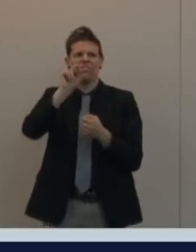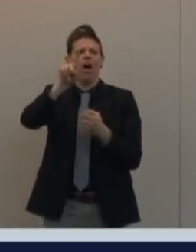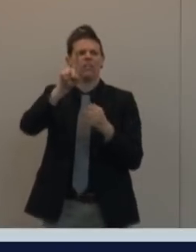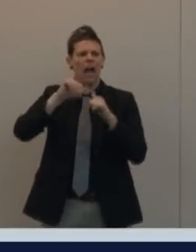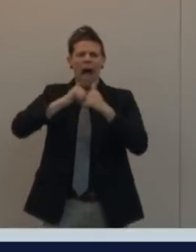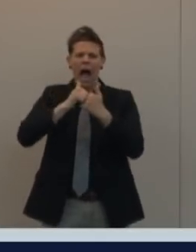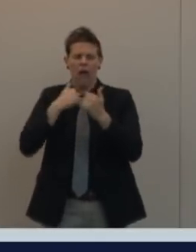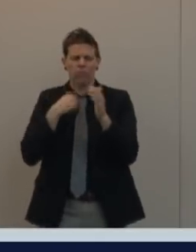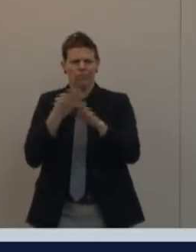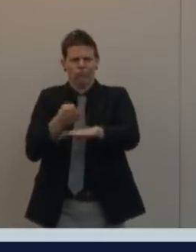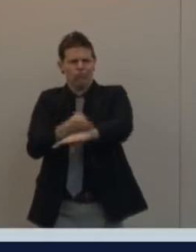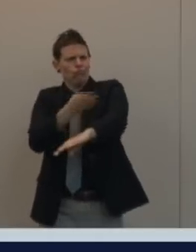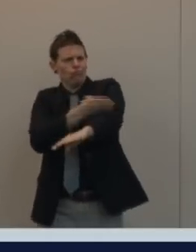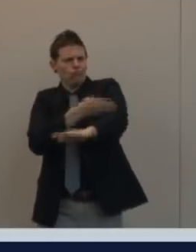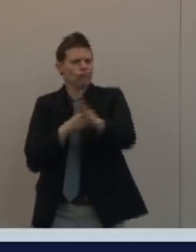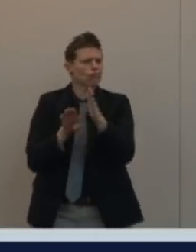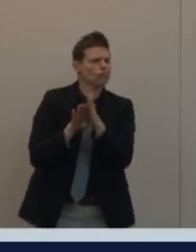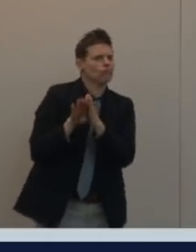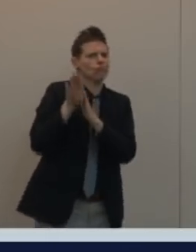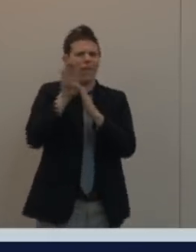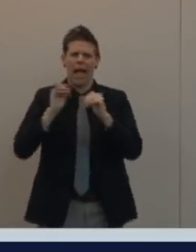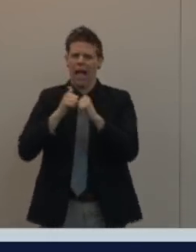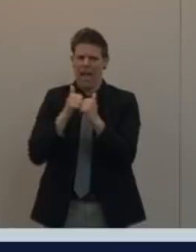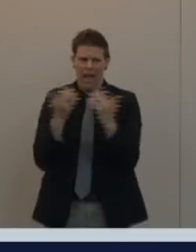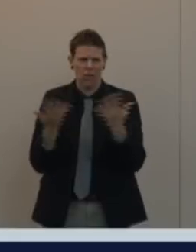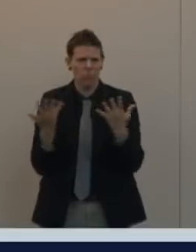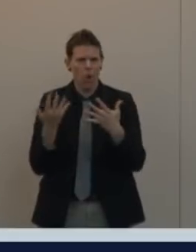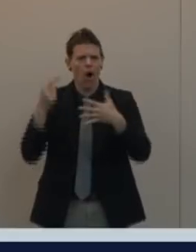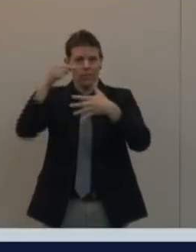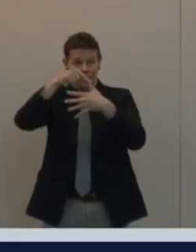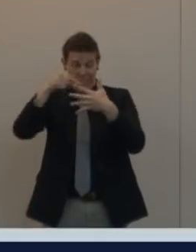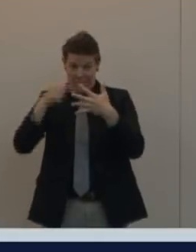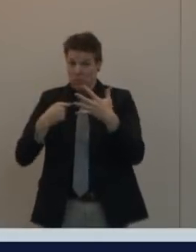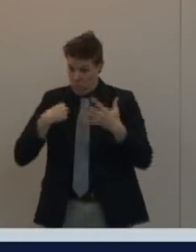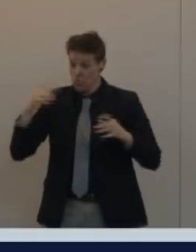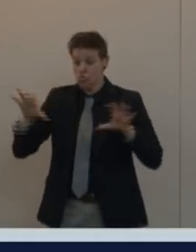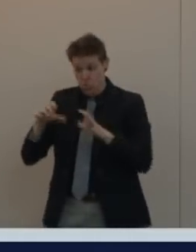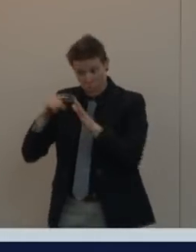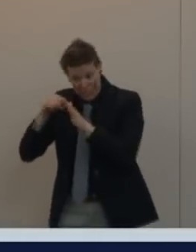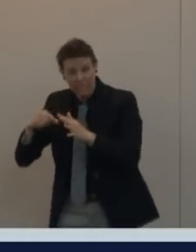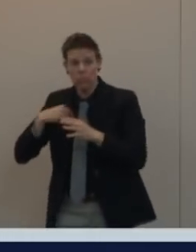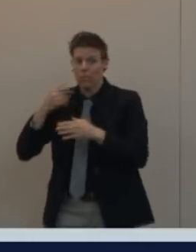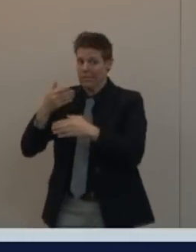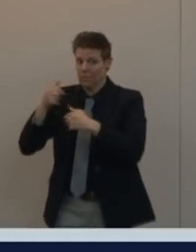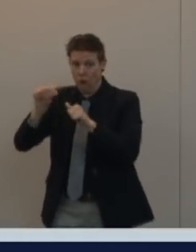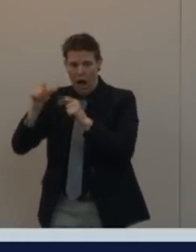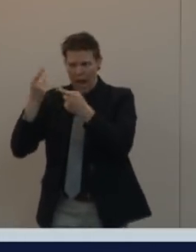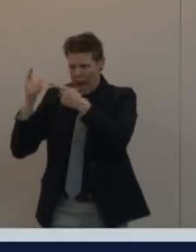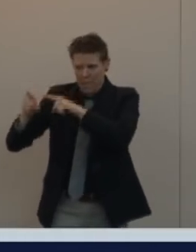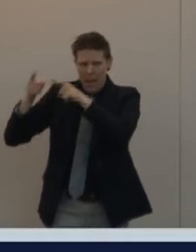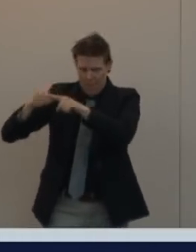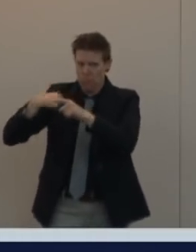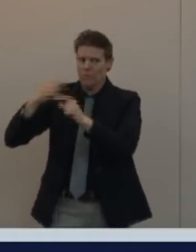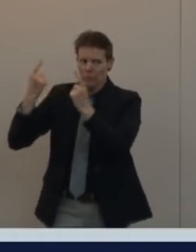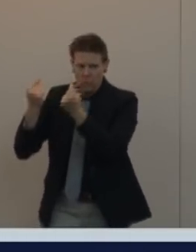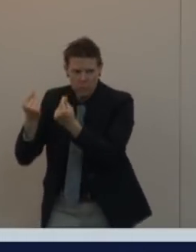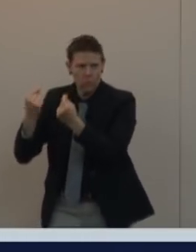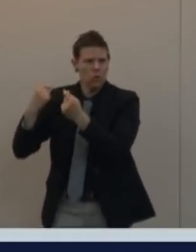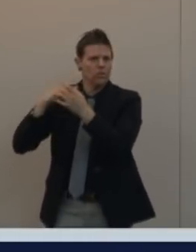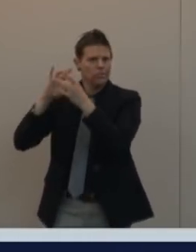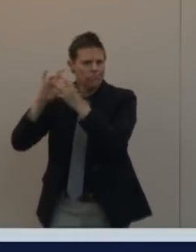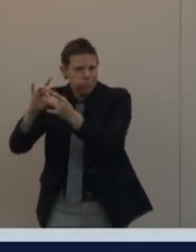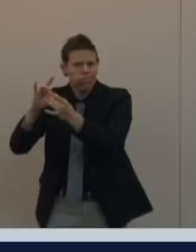focus of these press events, so that we're providing information, is to tell you what's going on related to